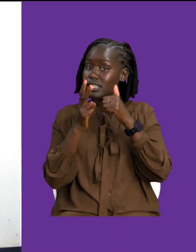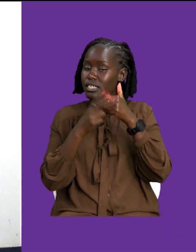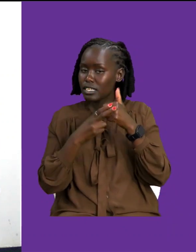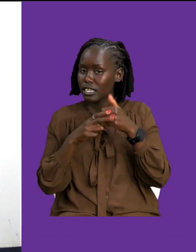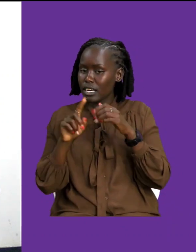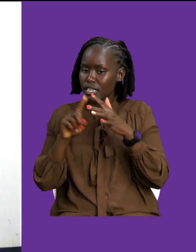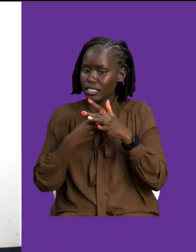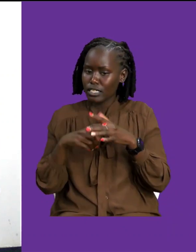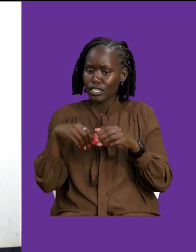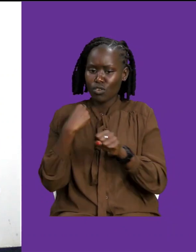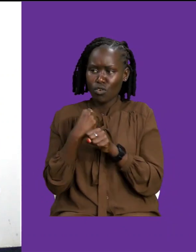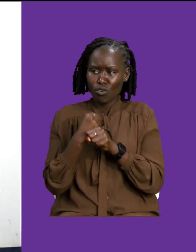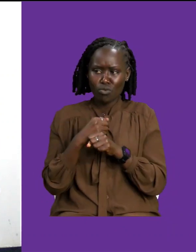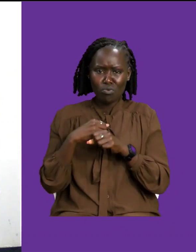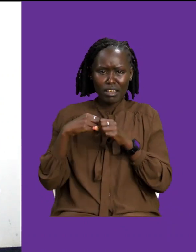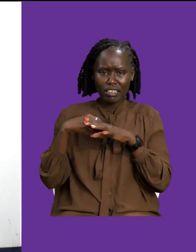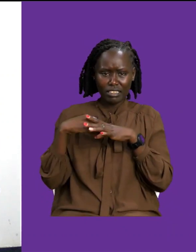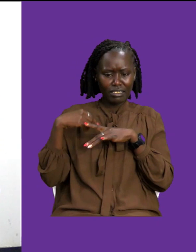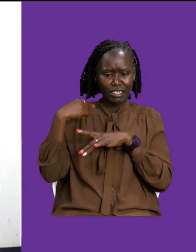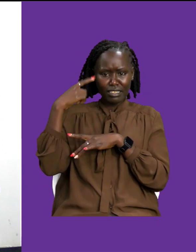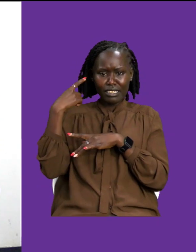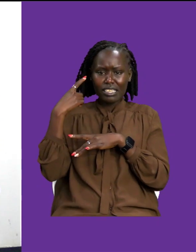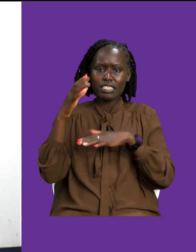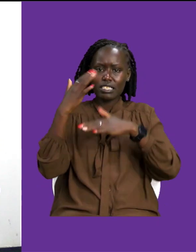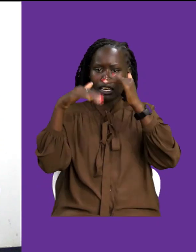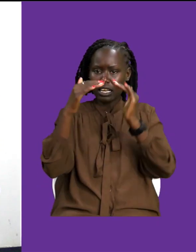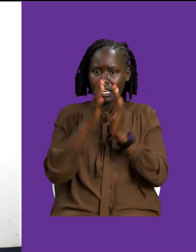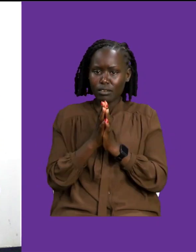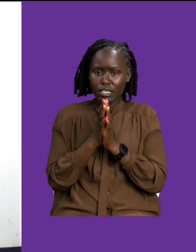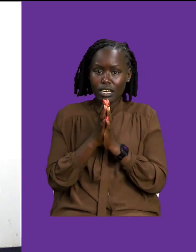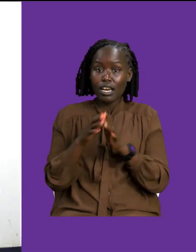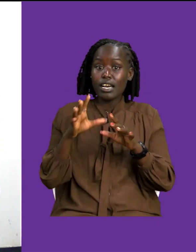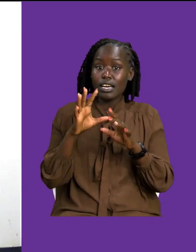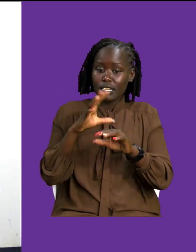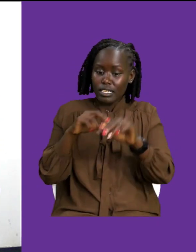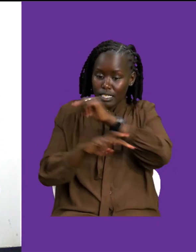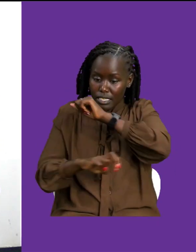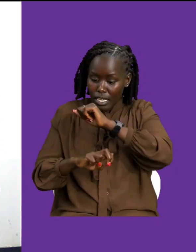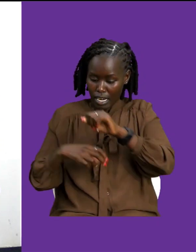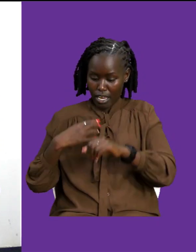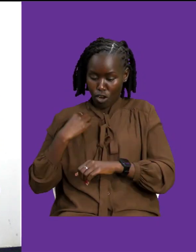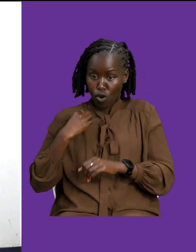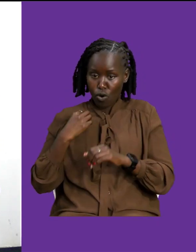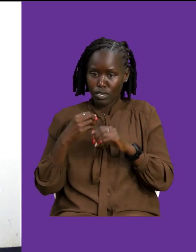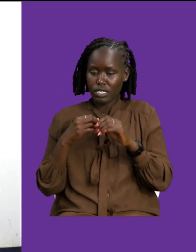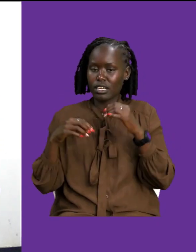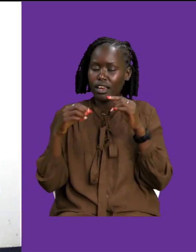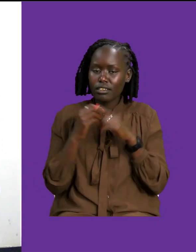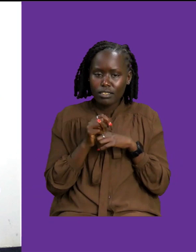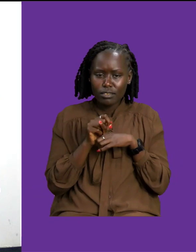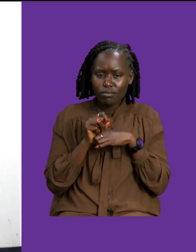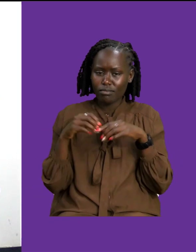crazy things in campus. Like stealing girls' clothes from the hanging lines and hiding them. Abusing people